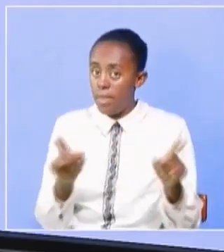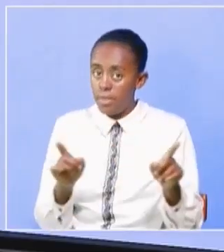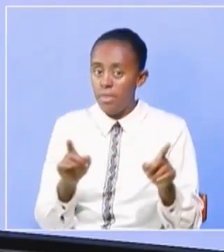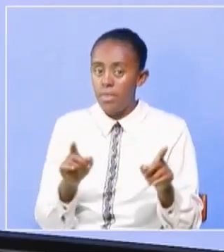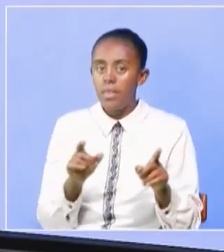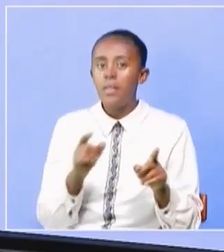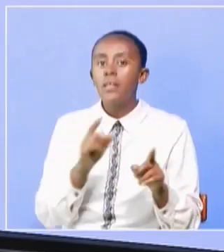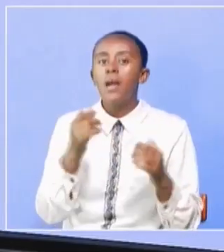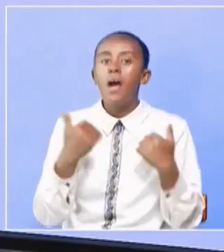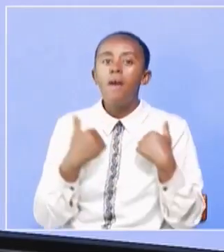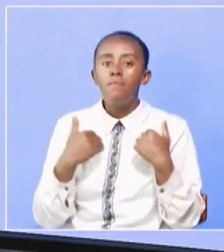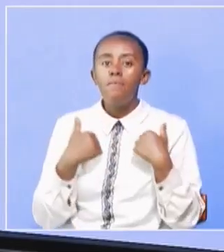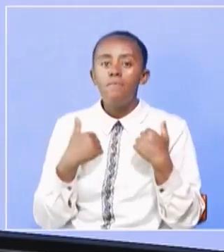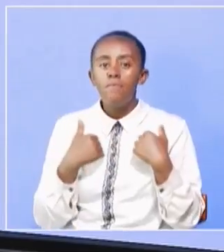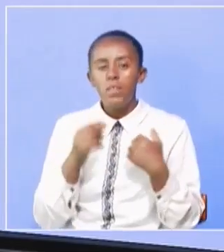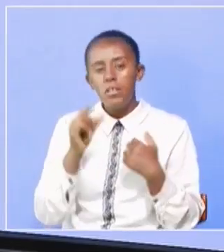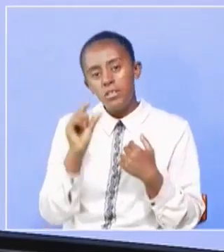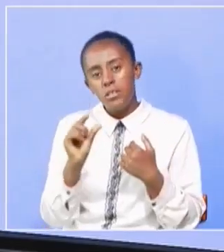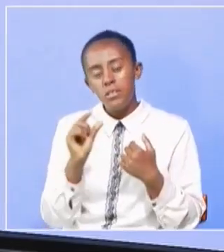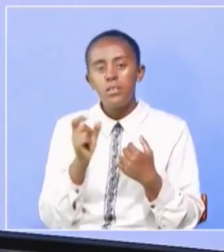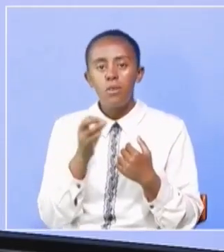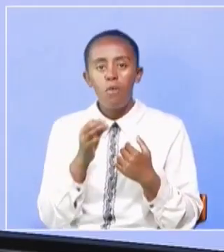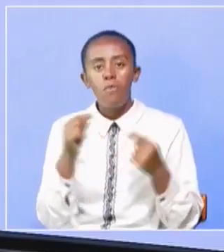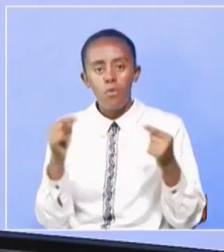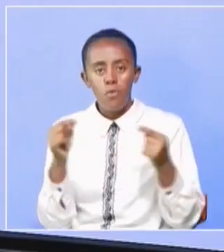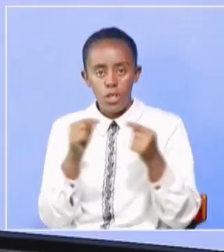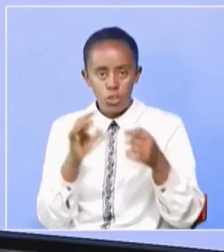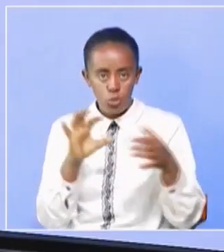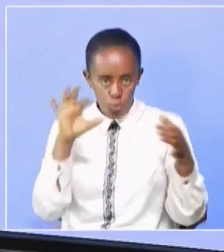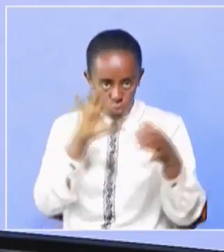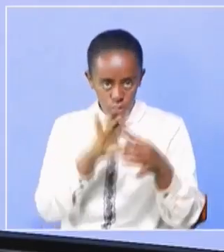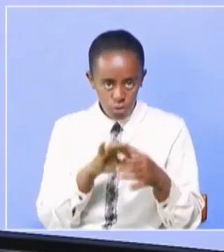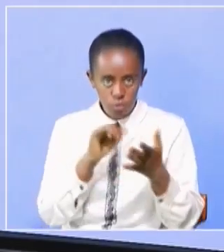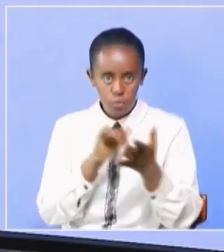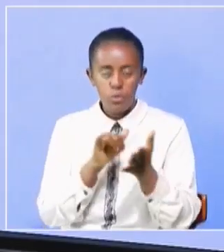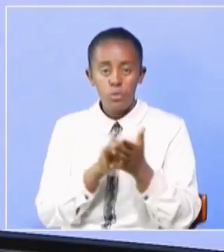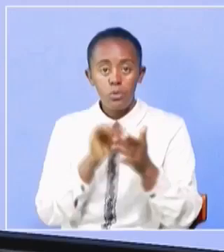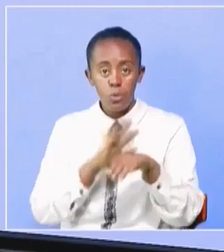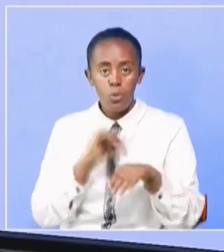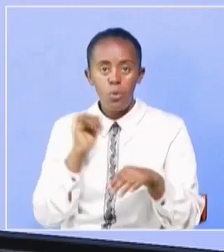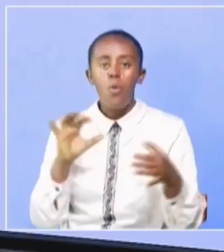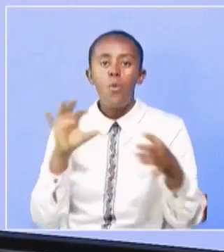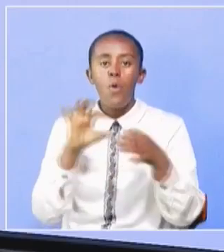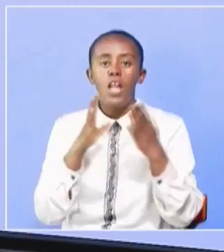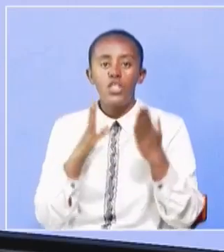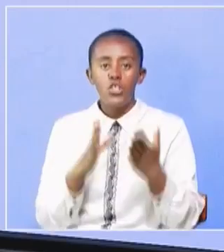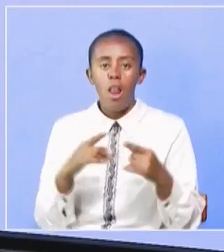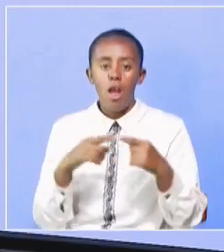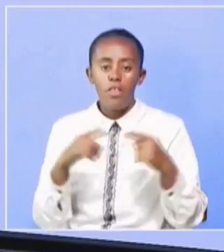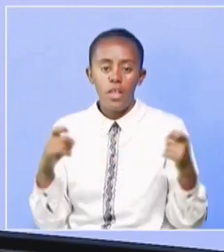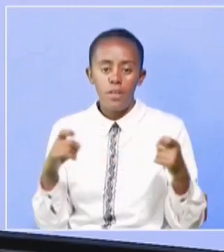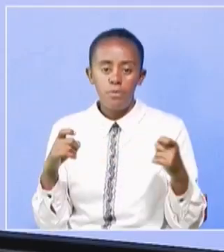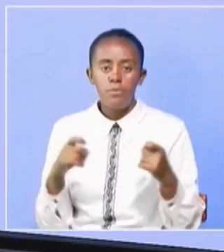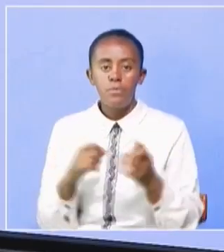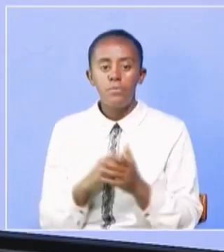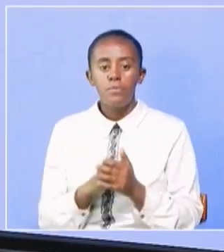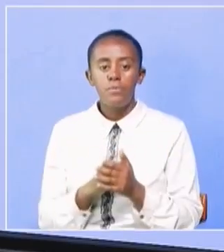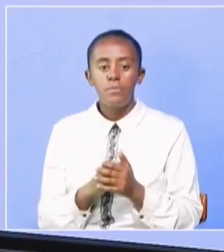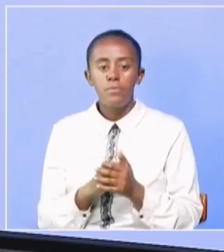they have what? A little bit of relationship, and that's why they're called relational antonyms. The